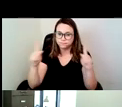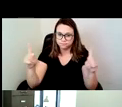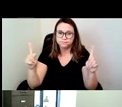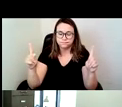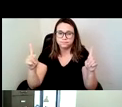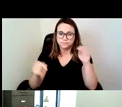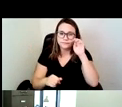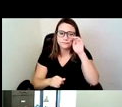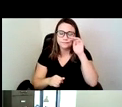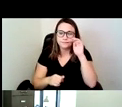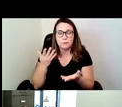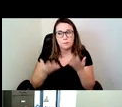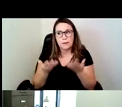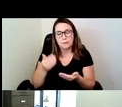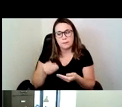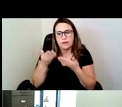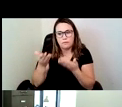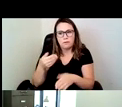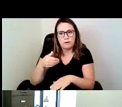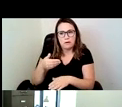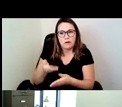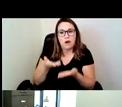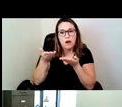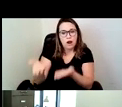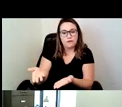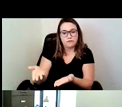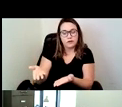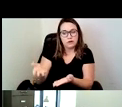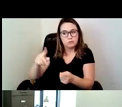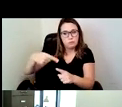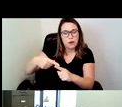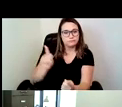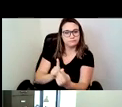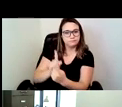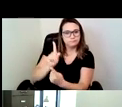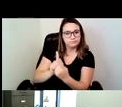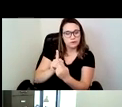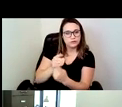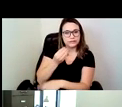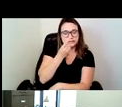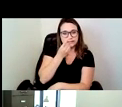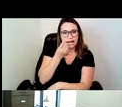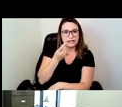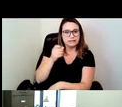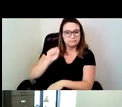we may offer these pickup meals even when in-person dining begins soon.